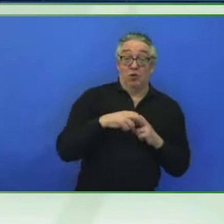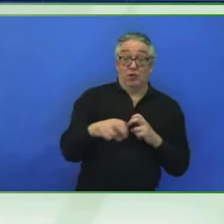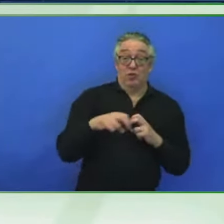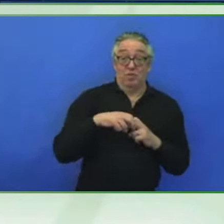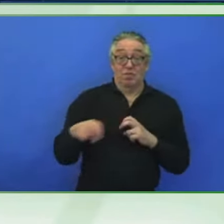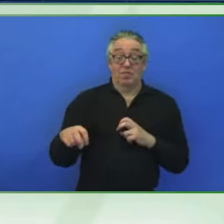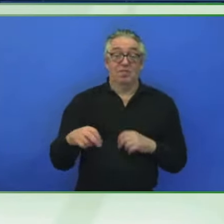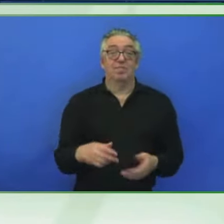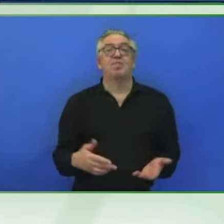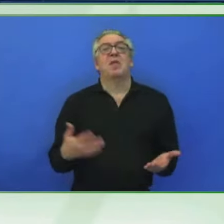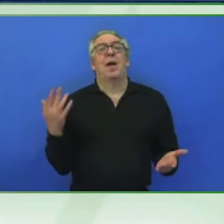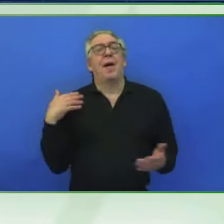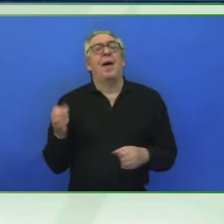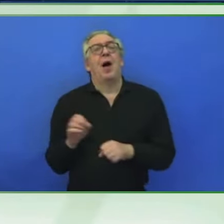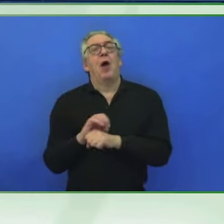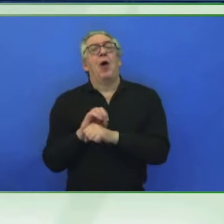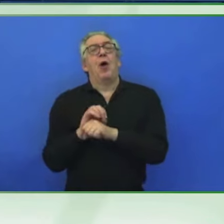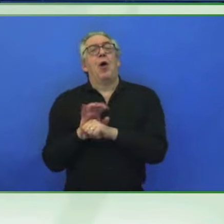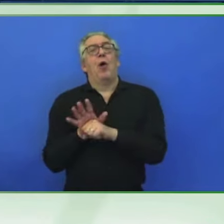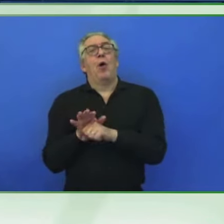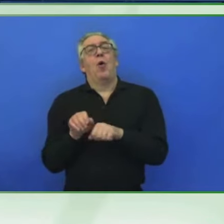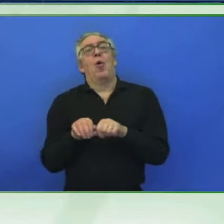COVID-19, metro and bus services